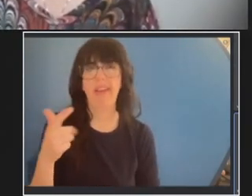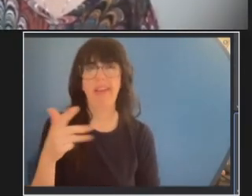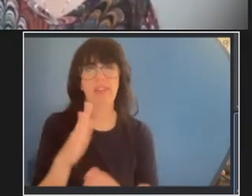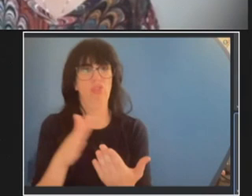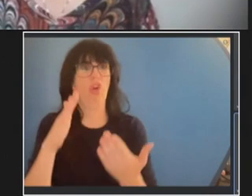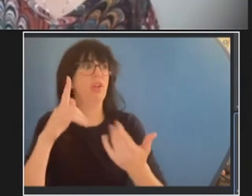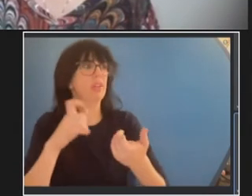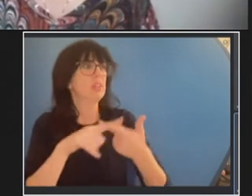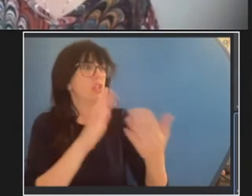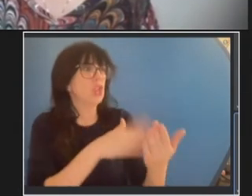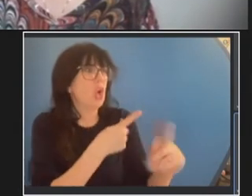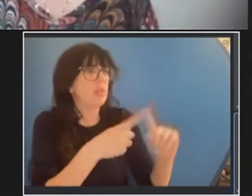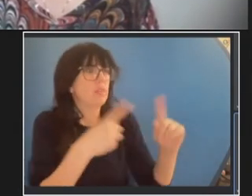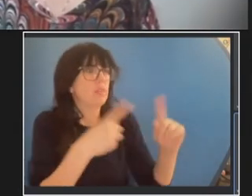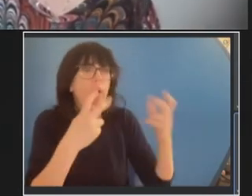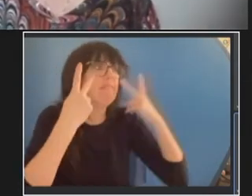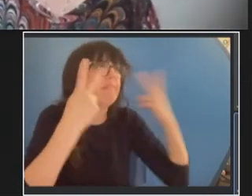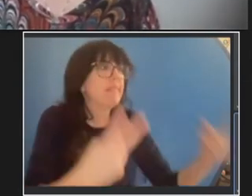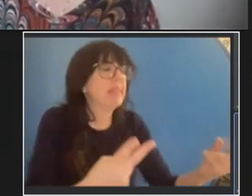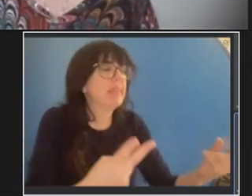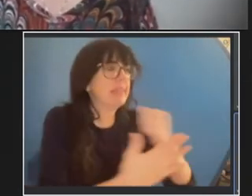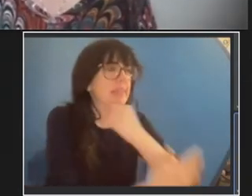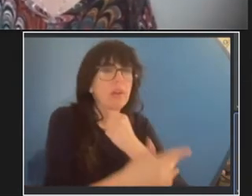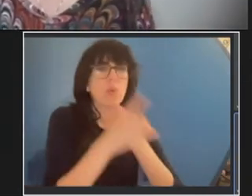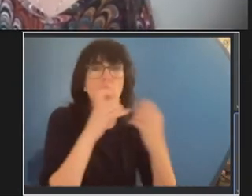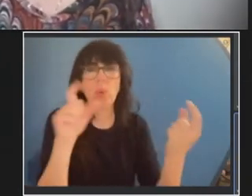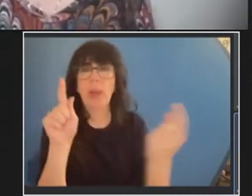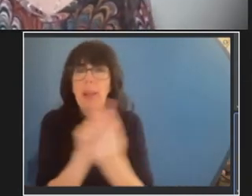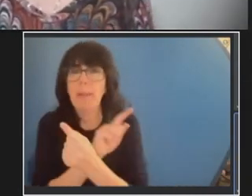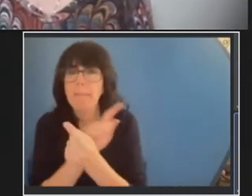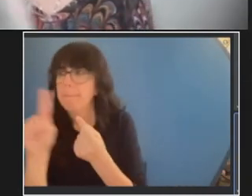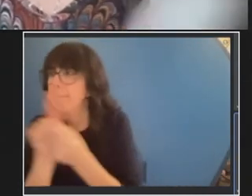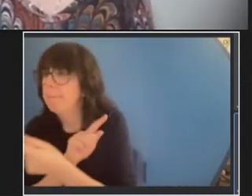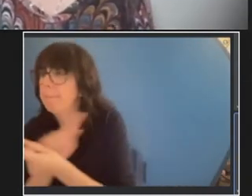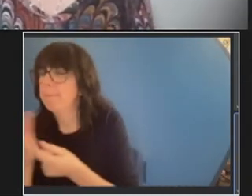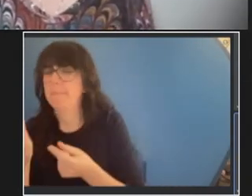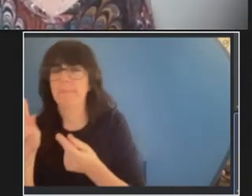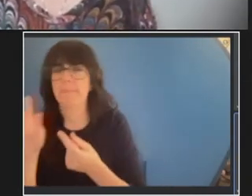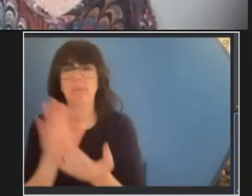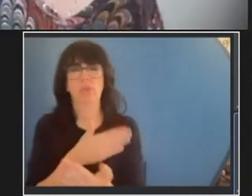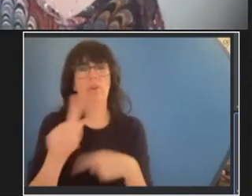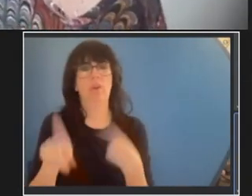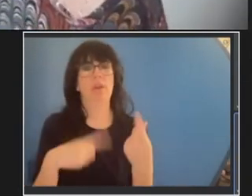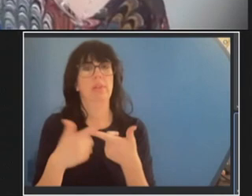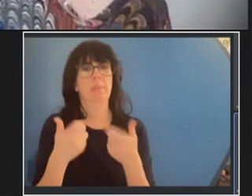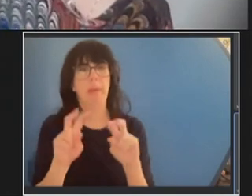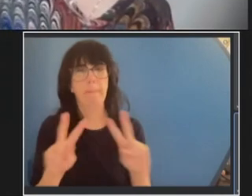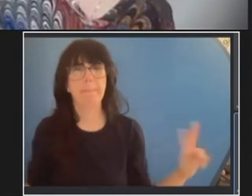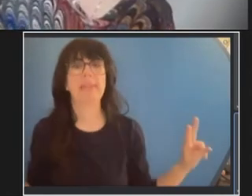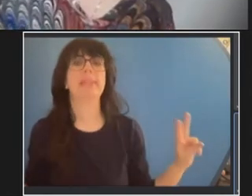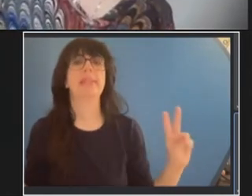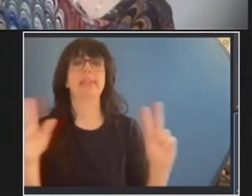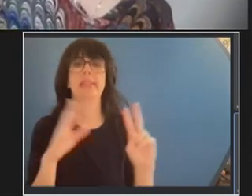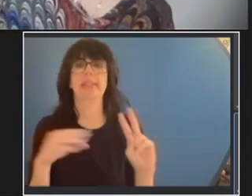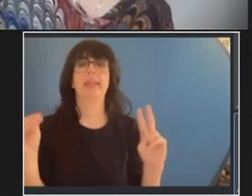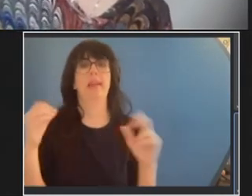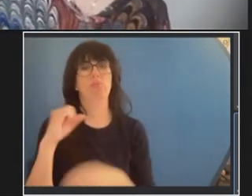songs of the people he met, songs of peace, songs of protest.